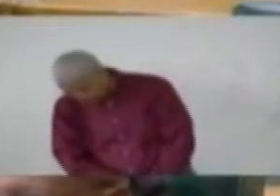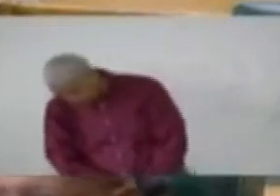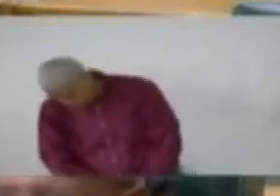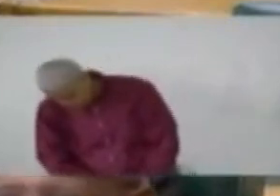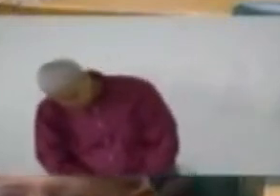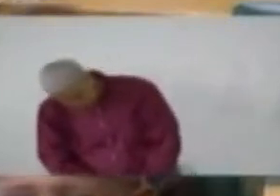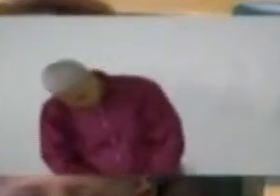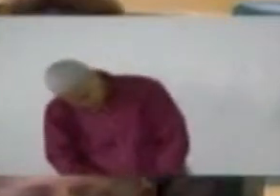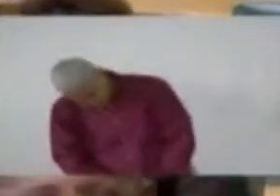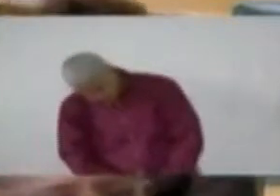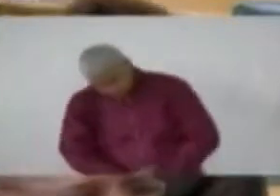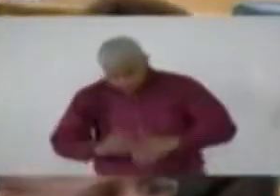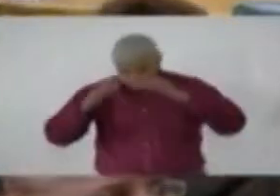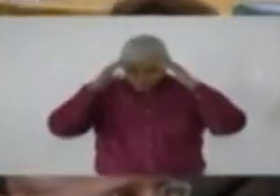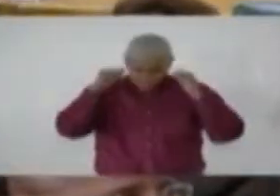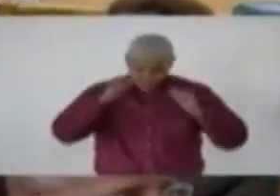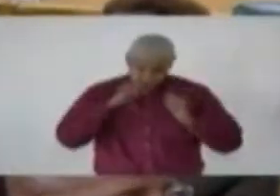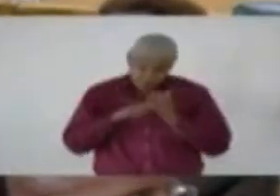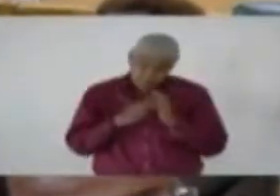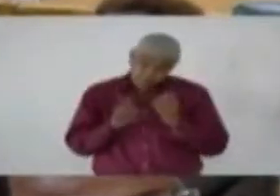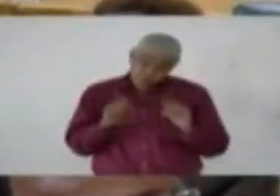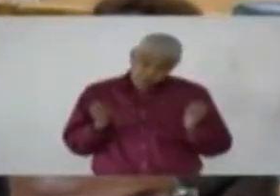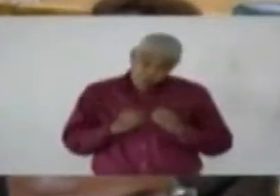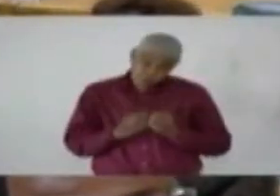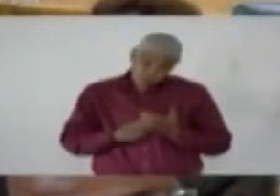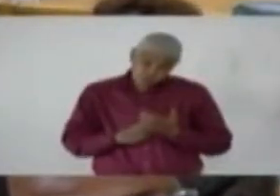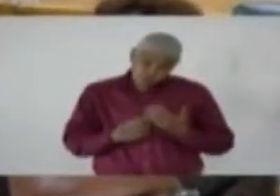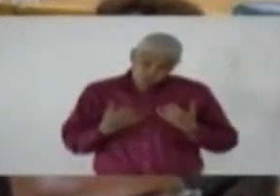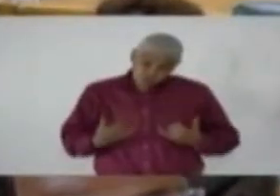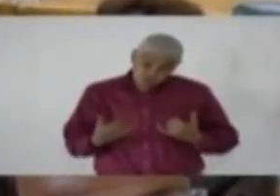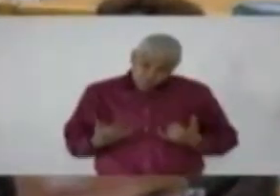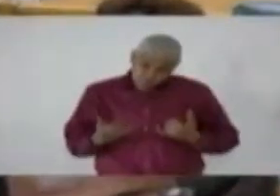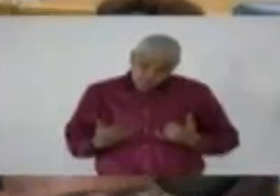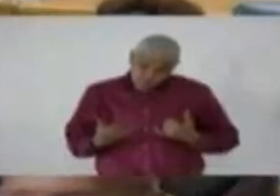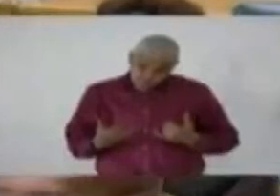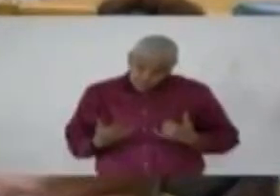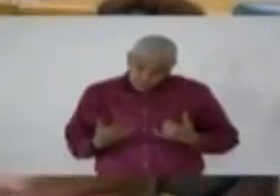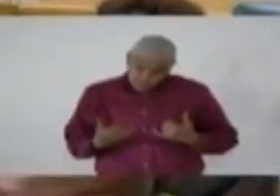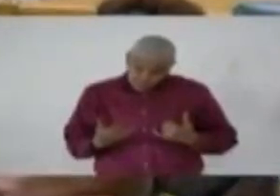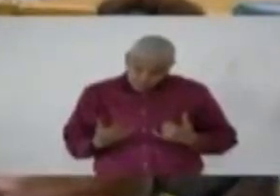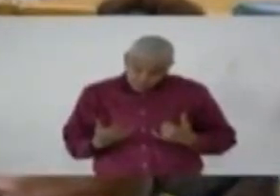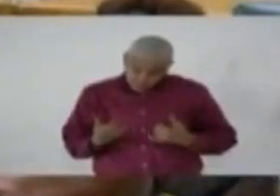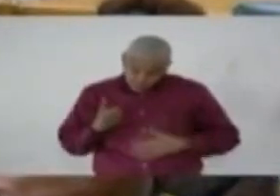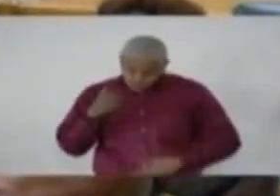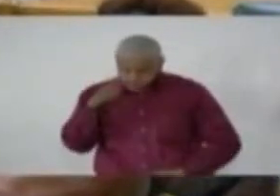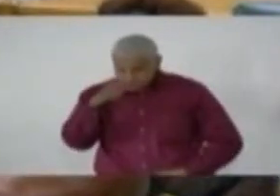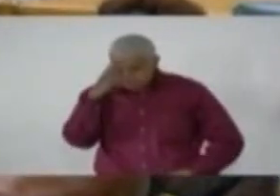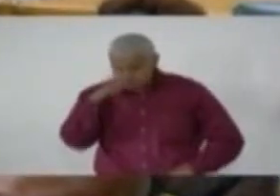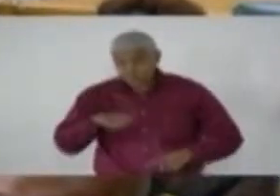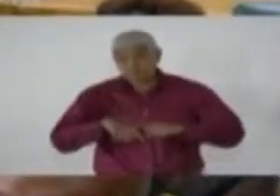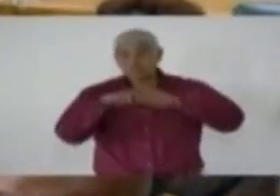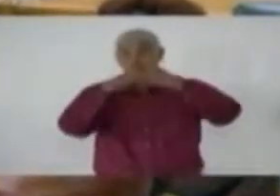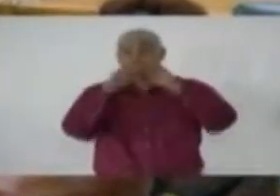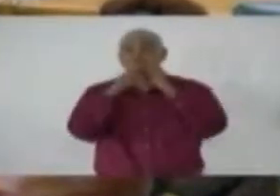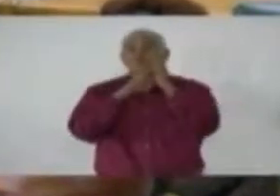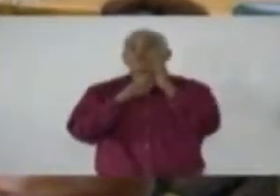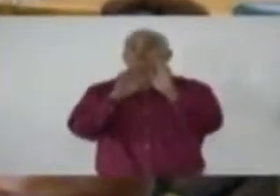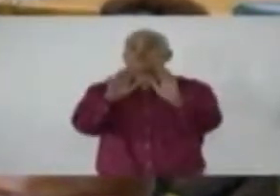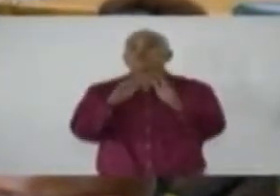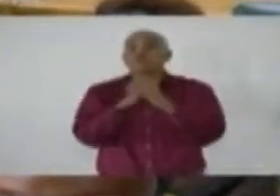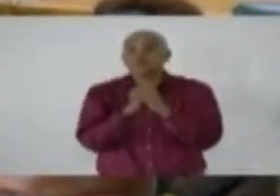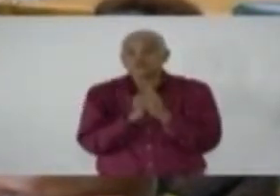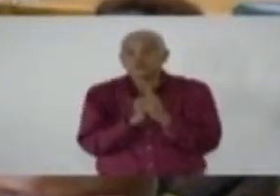that being said, Mr. President, it is not intended to do any further business today. I therefore ask for the suspension of